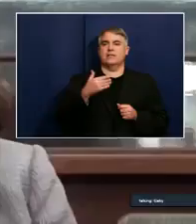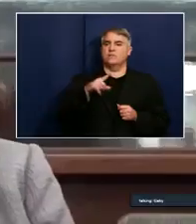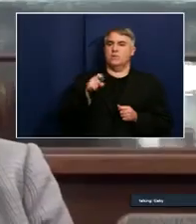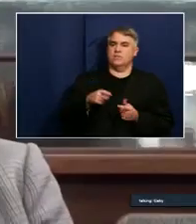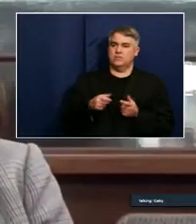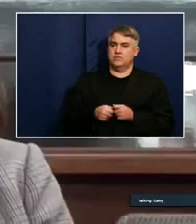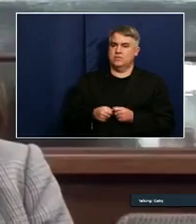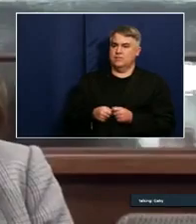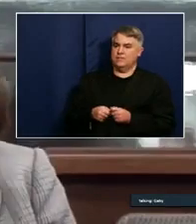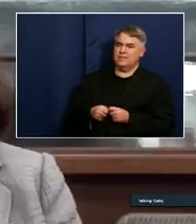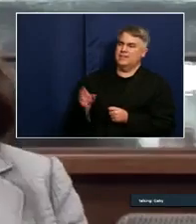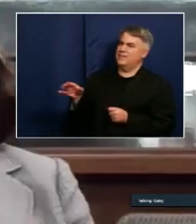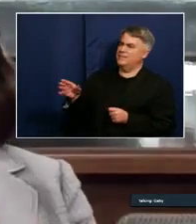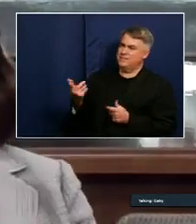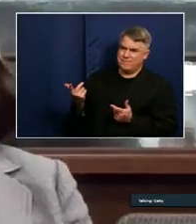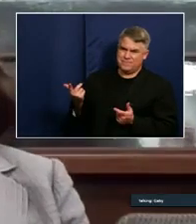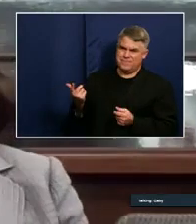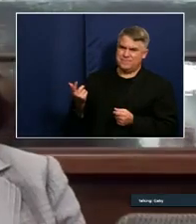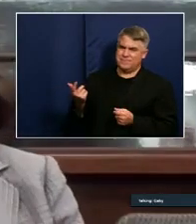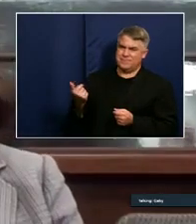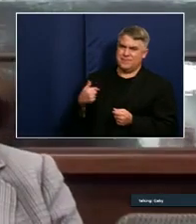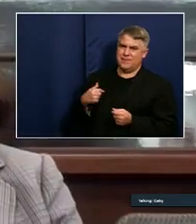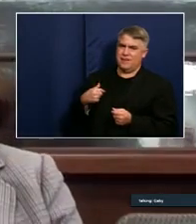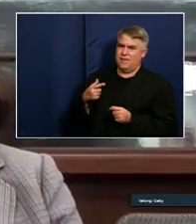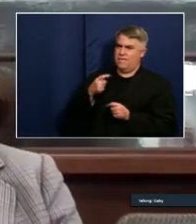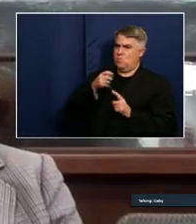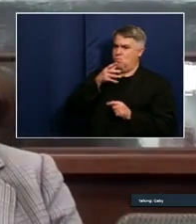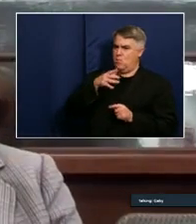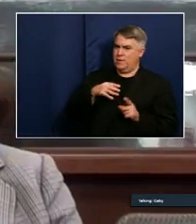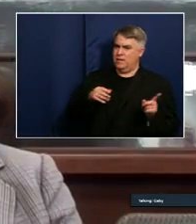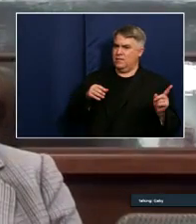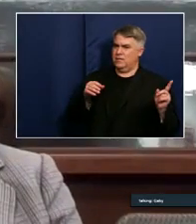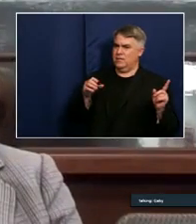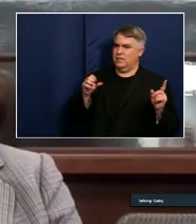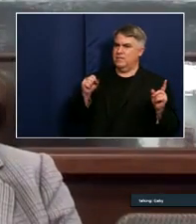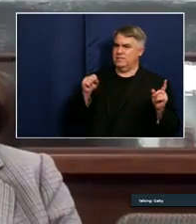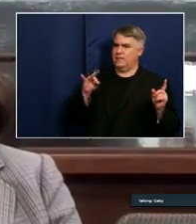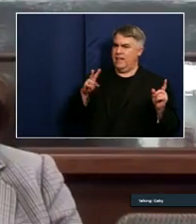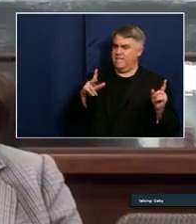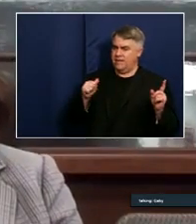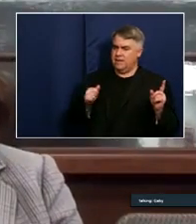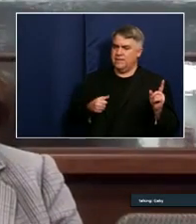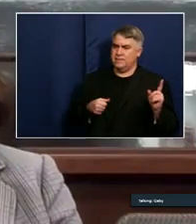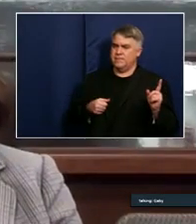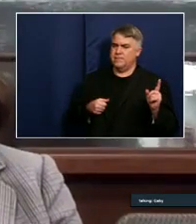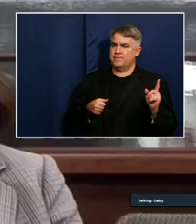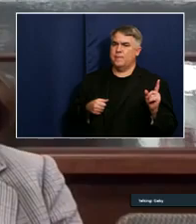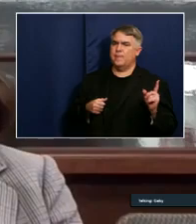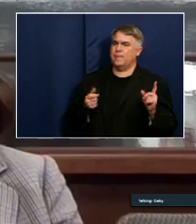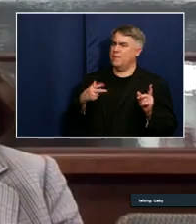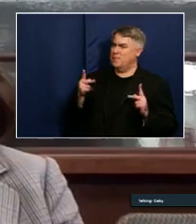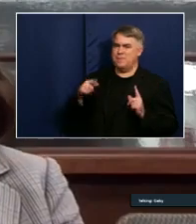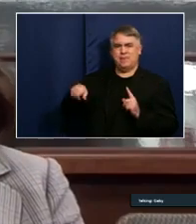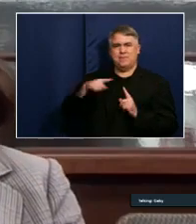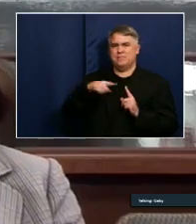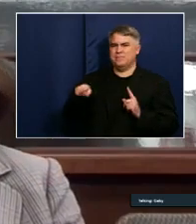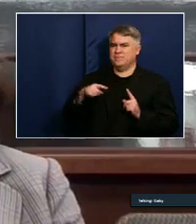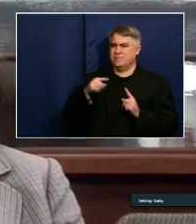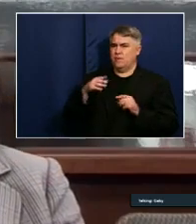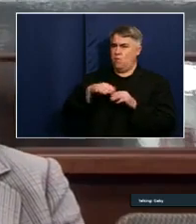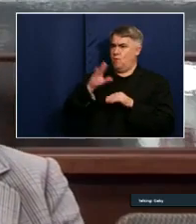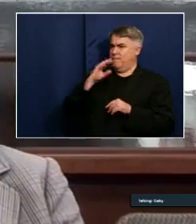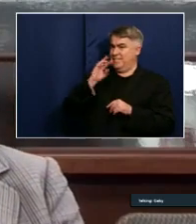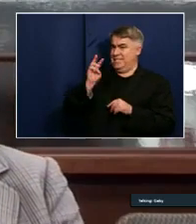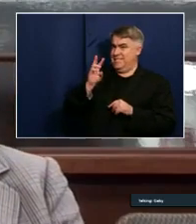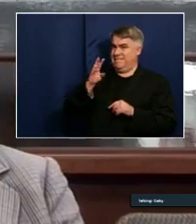Our next question comes from Sylvia Cunningham. Now that there's people over 65 getting vaccinated, what changes on what